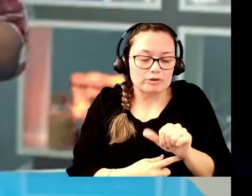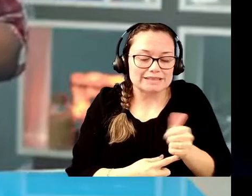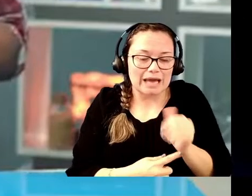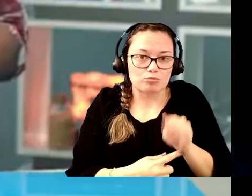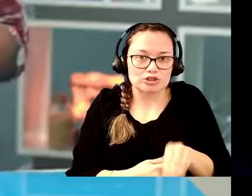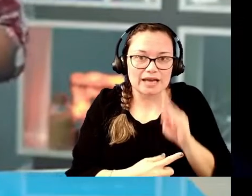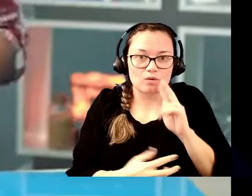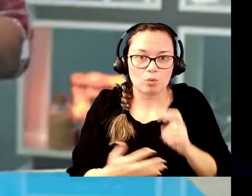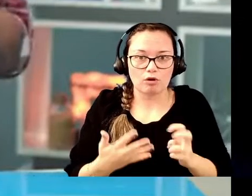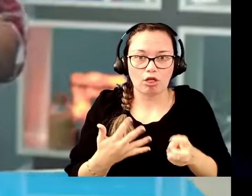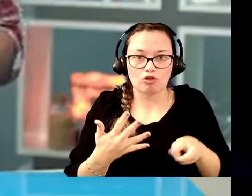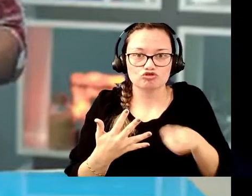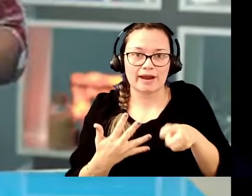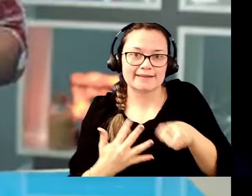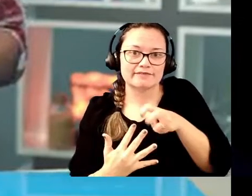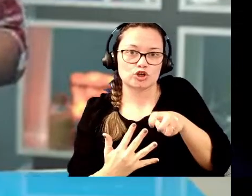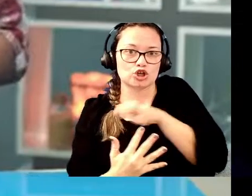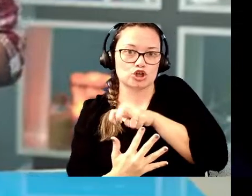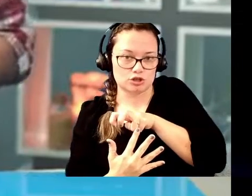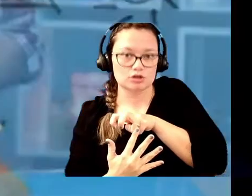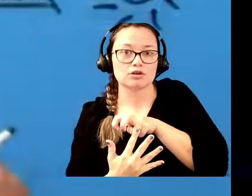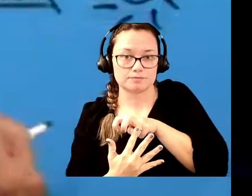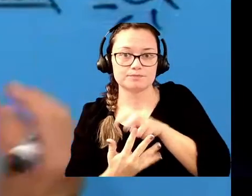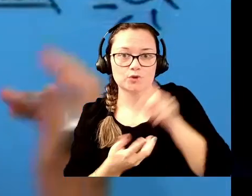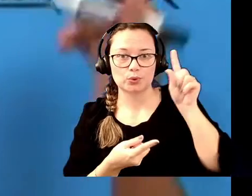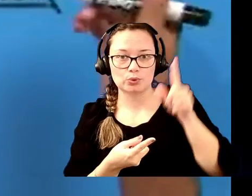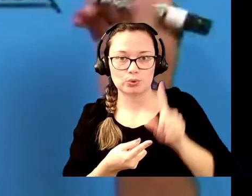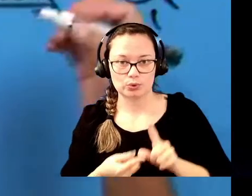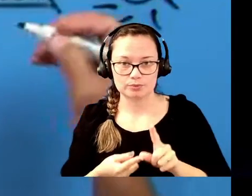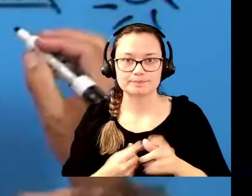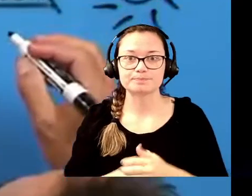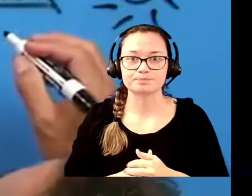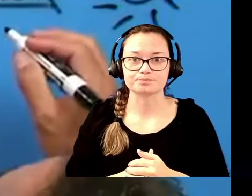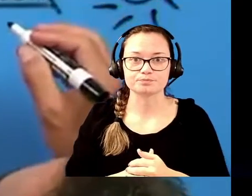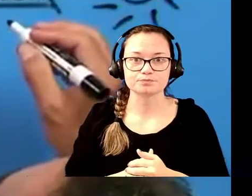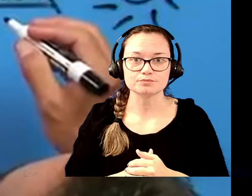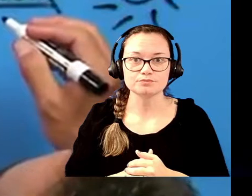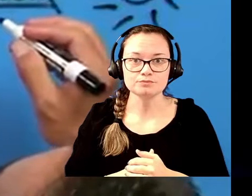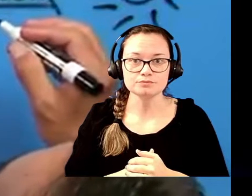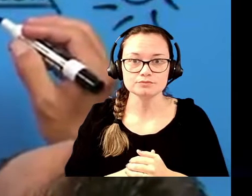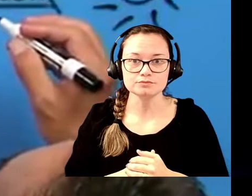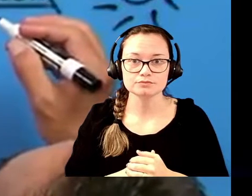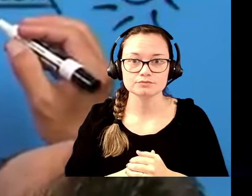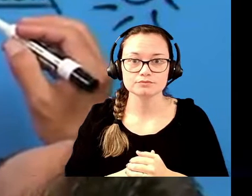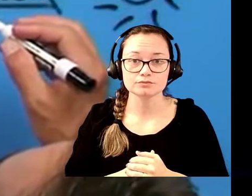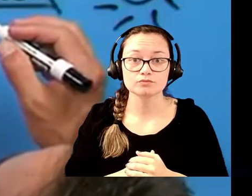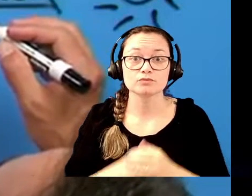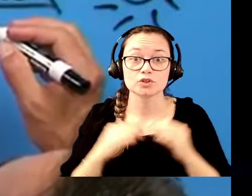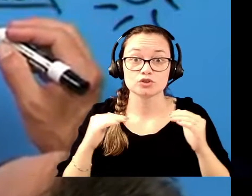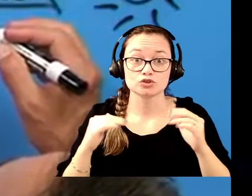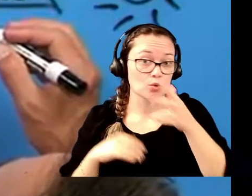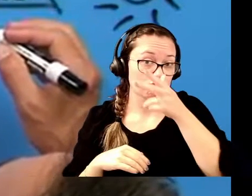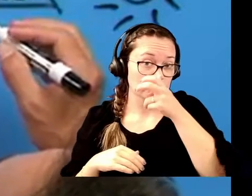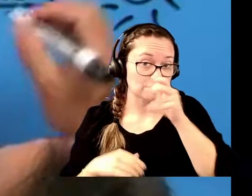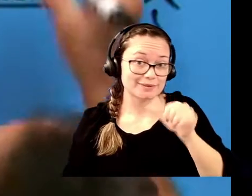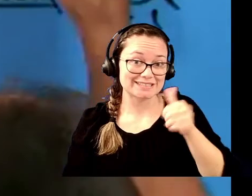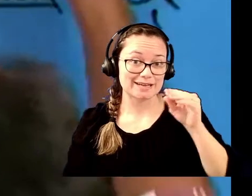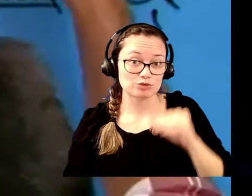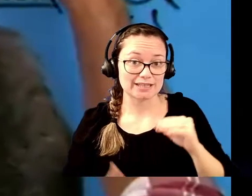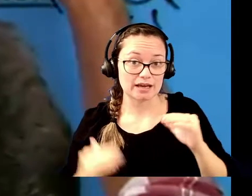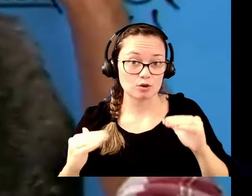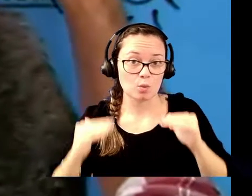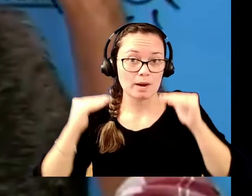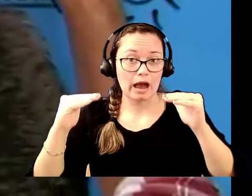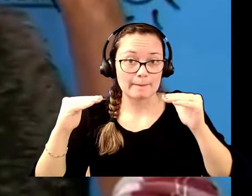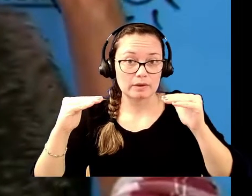an organism in the level above it. Okay? So if we continue to move up, then the grasshopper got 10% of the original energy,